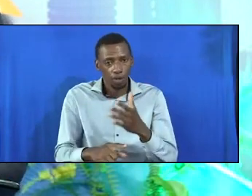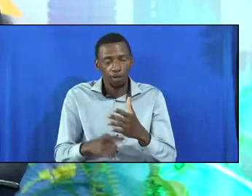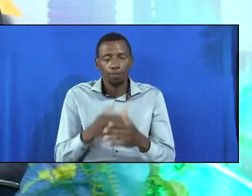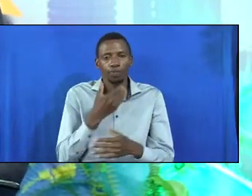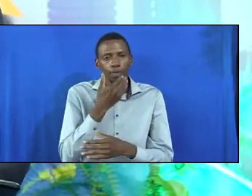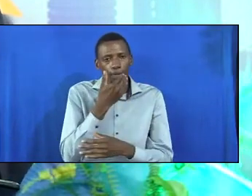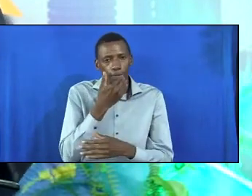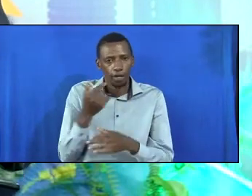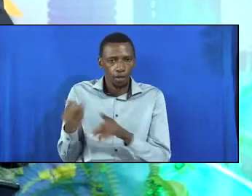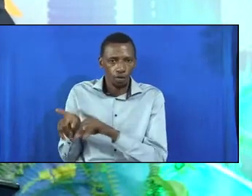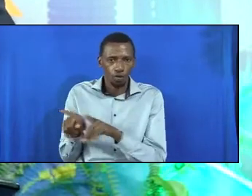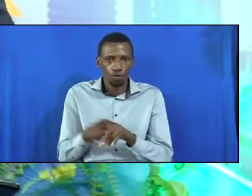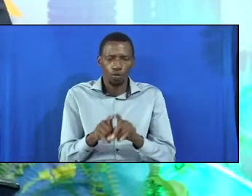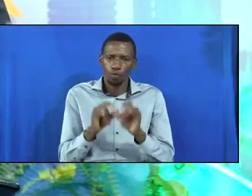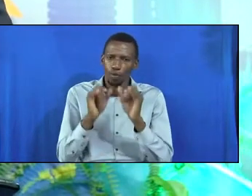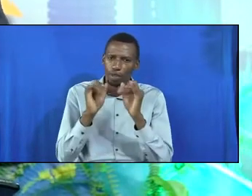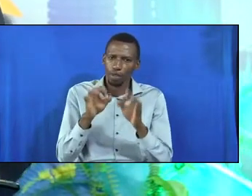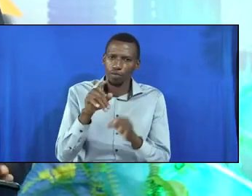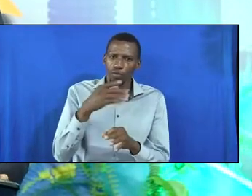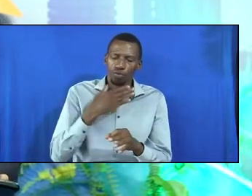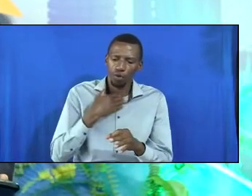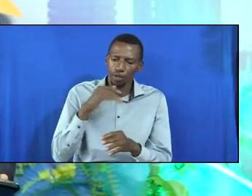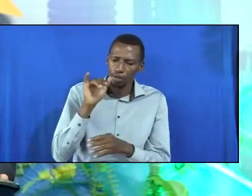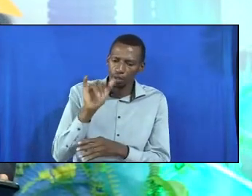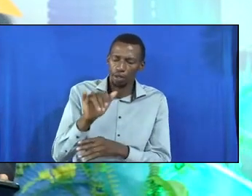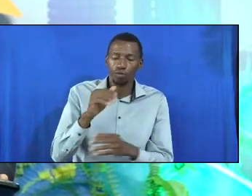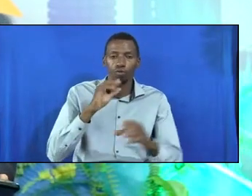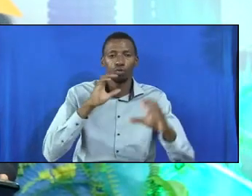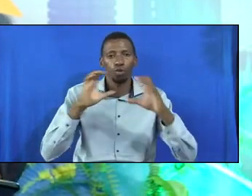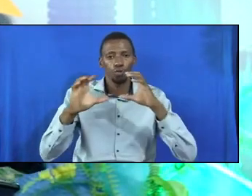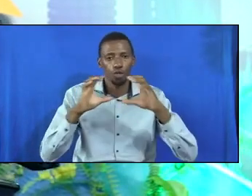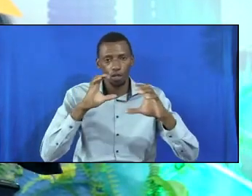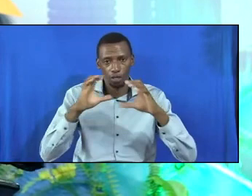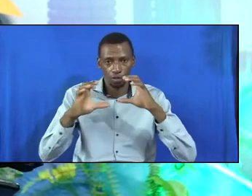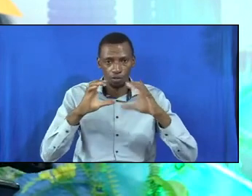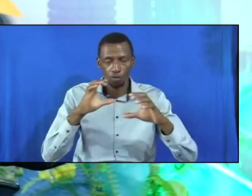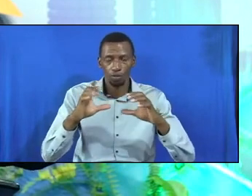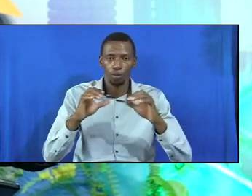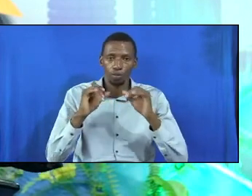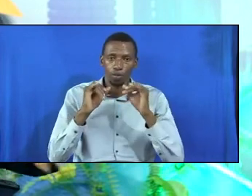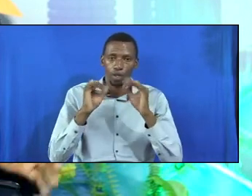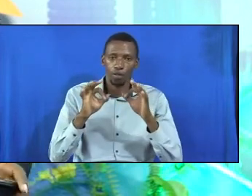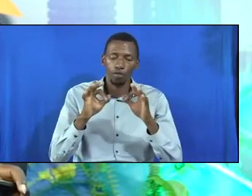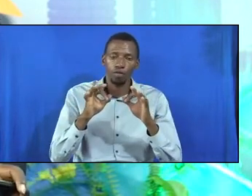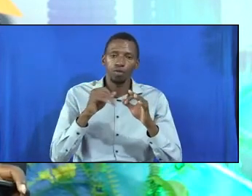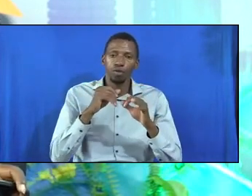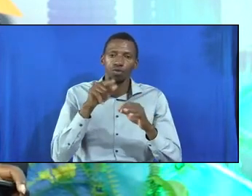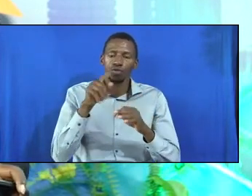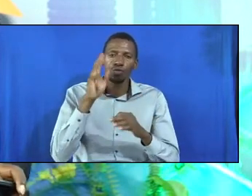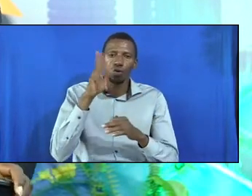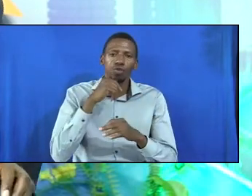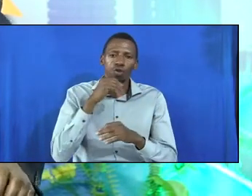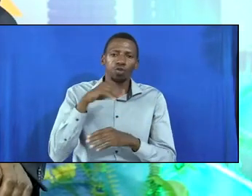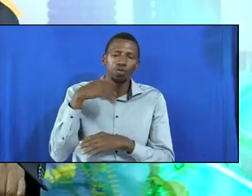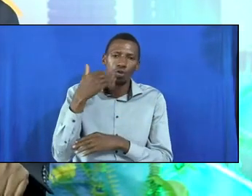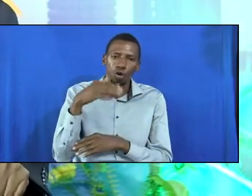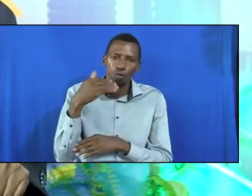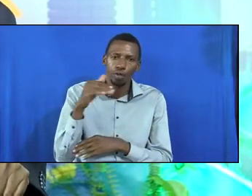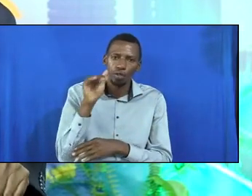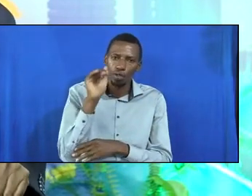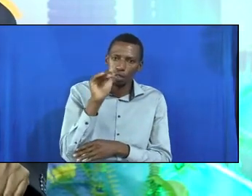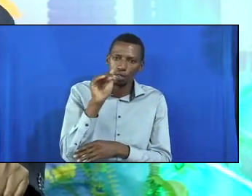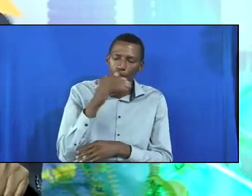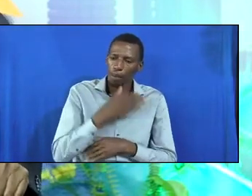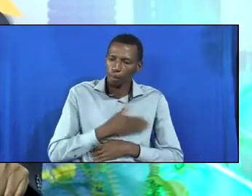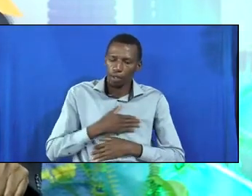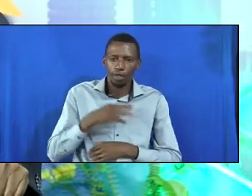still, if you still want that communication, if you will not keep on asking for the link, please remember